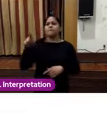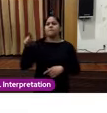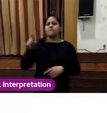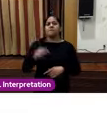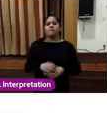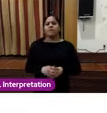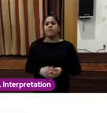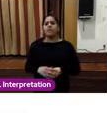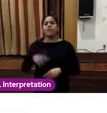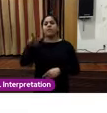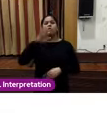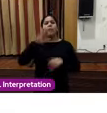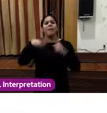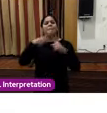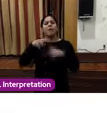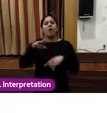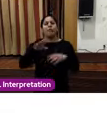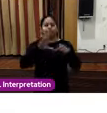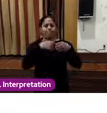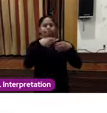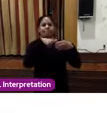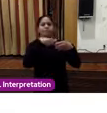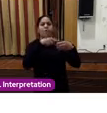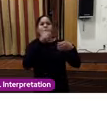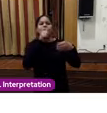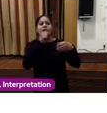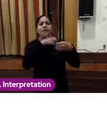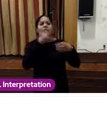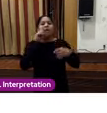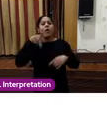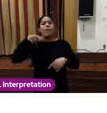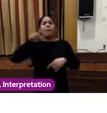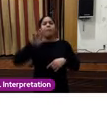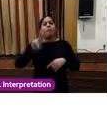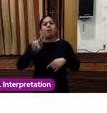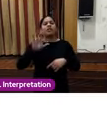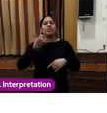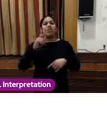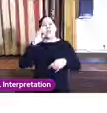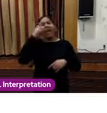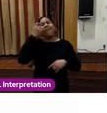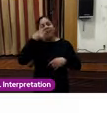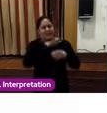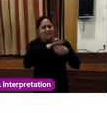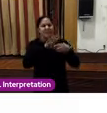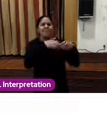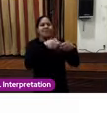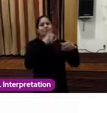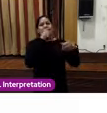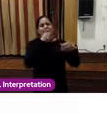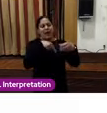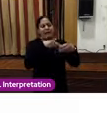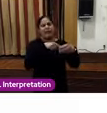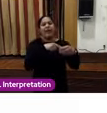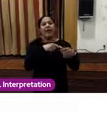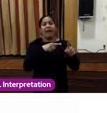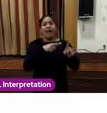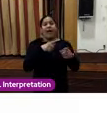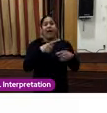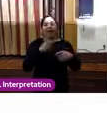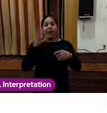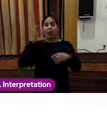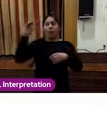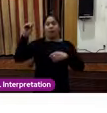for Parkchester, so I understand that you guys, that's a private entity, and unfortunately, the corporate entity controls